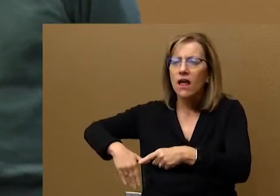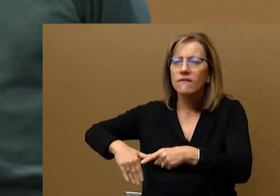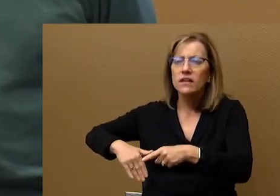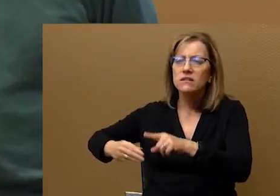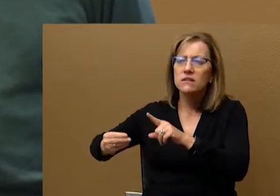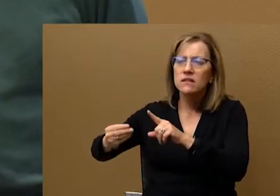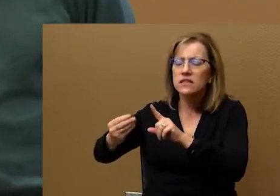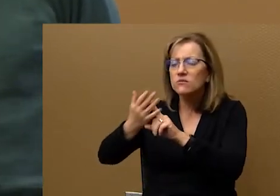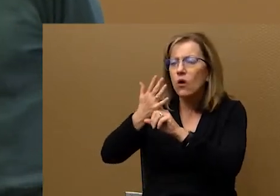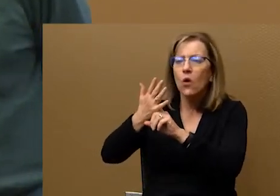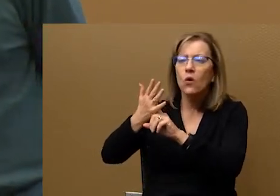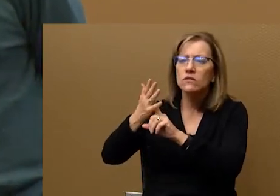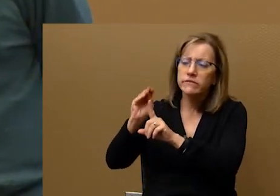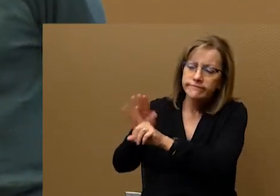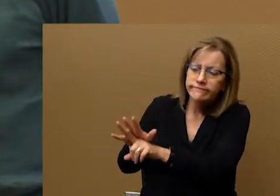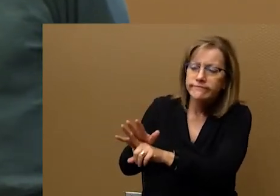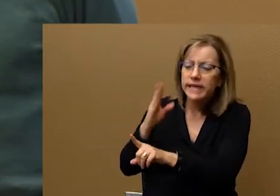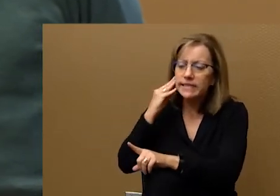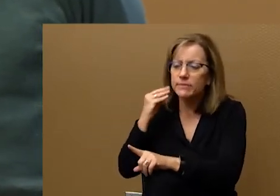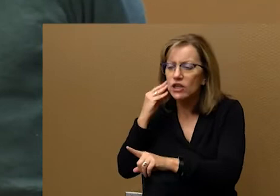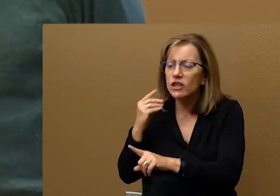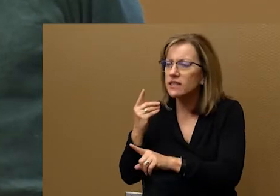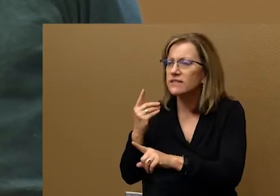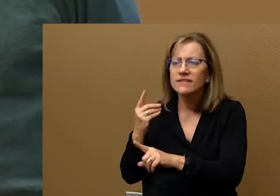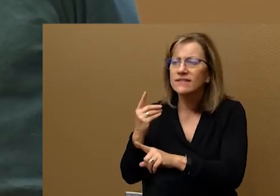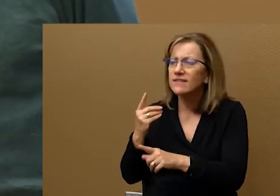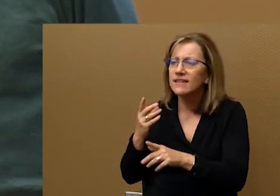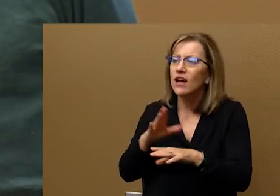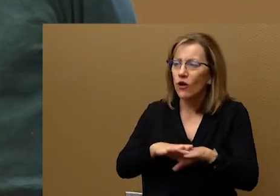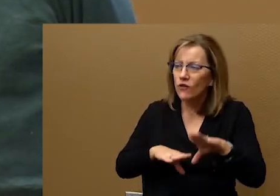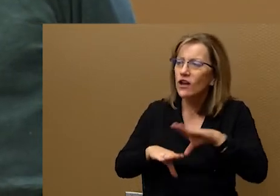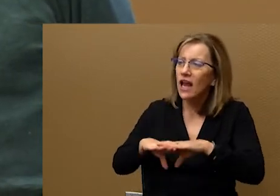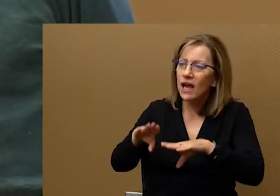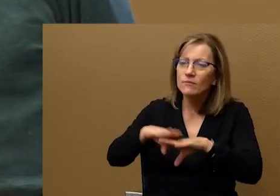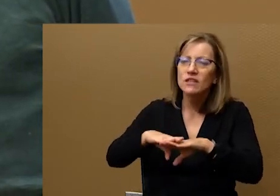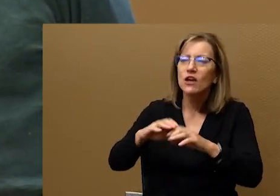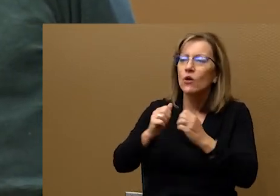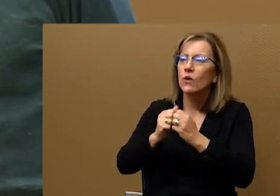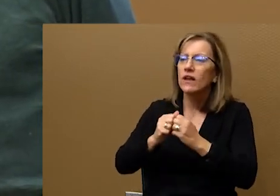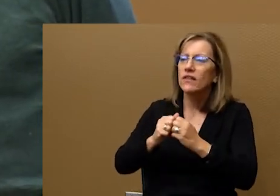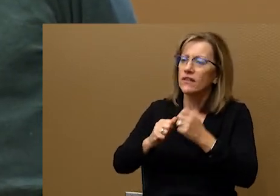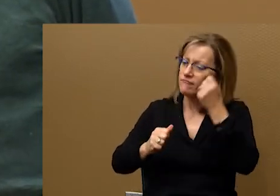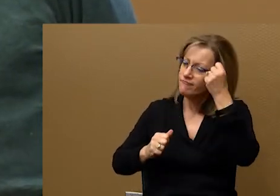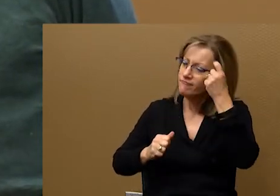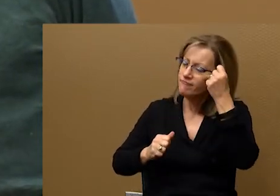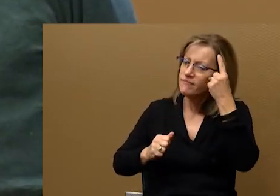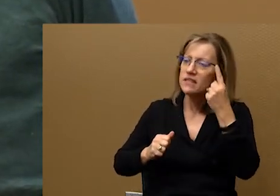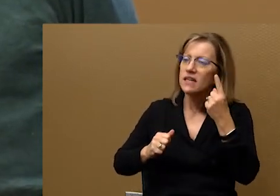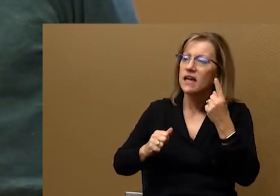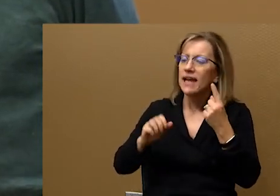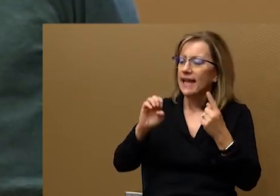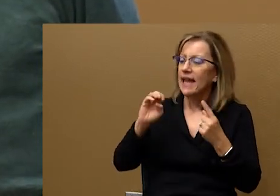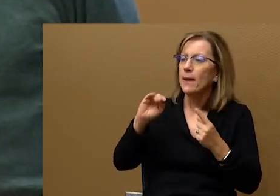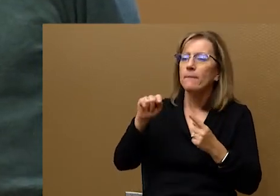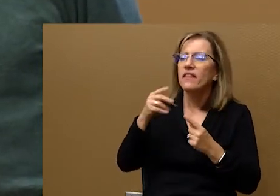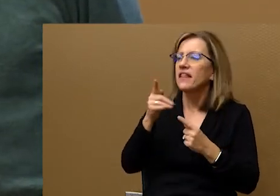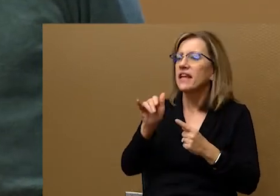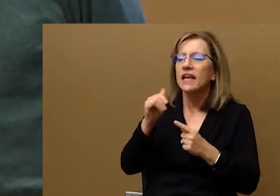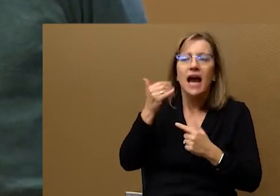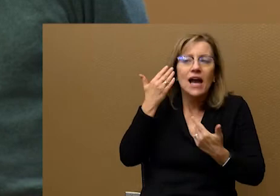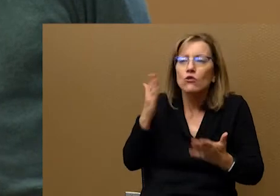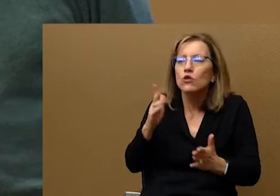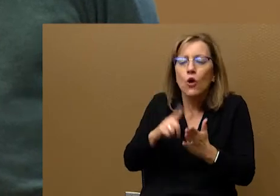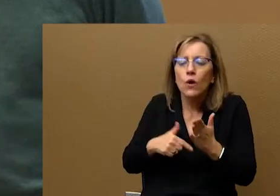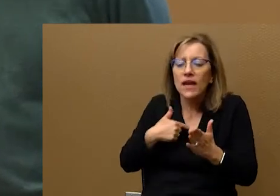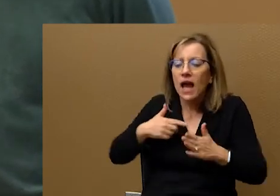child hasn't been exposed to it or experienced it, again, it overlaps with the empathy. You don't know what you